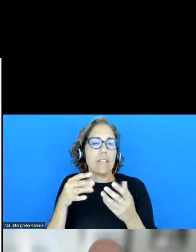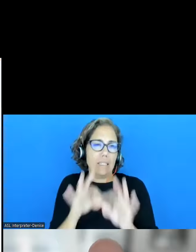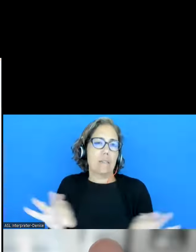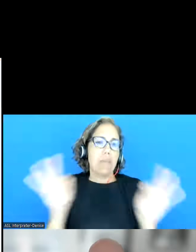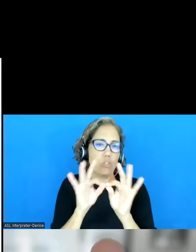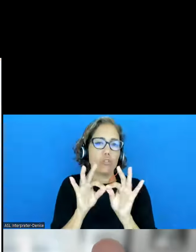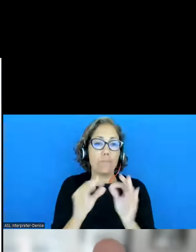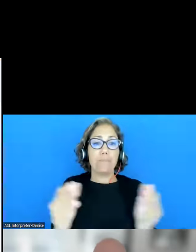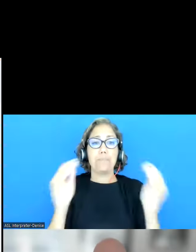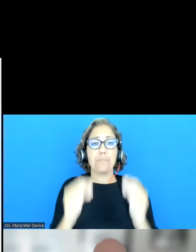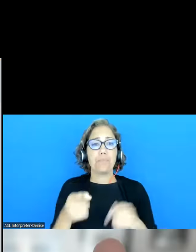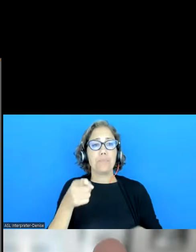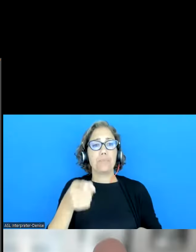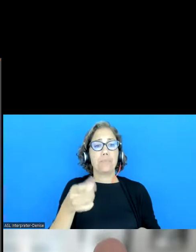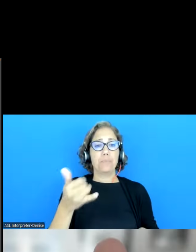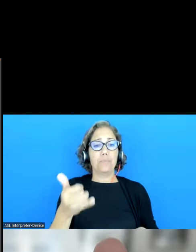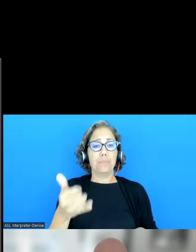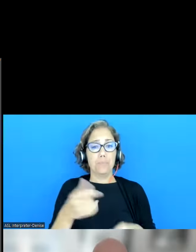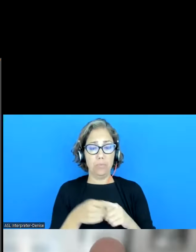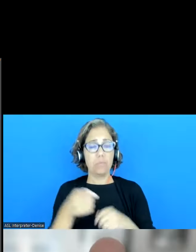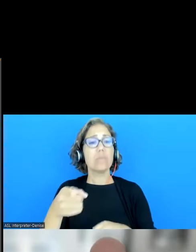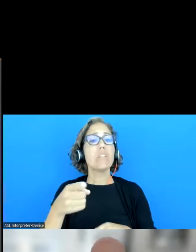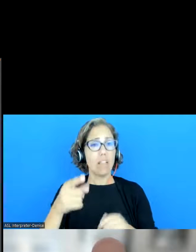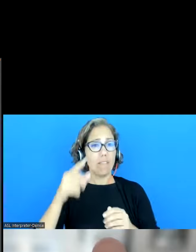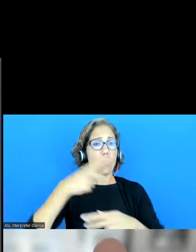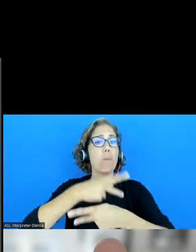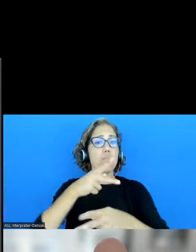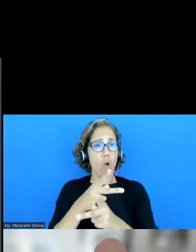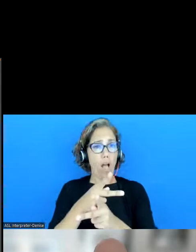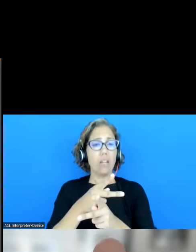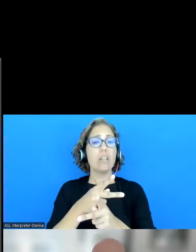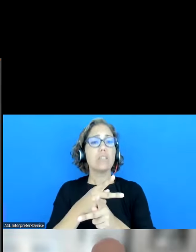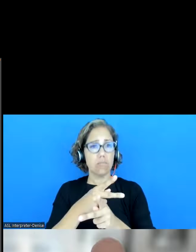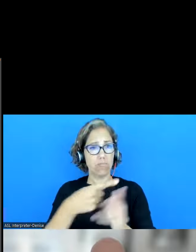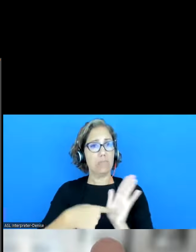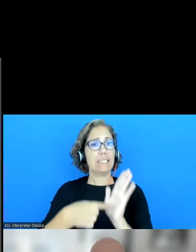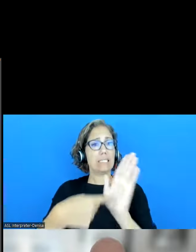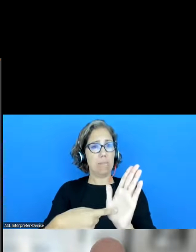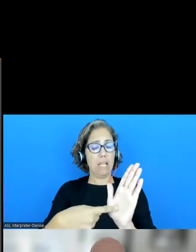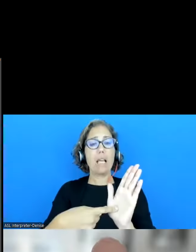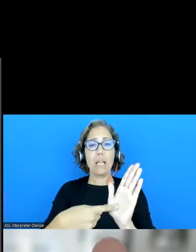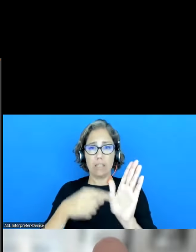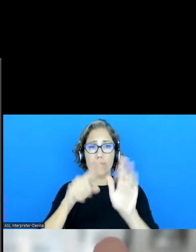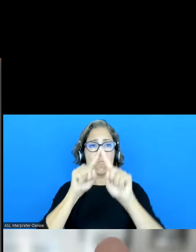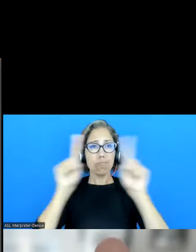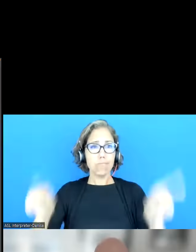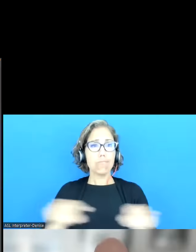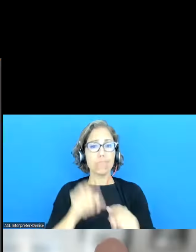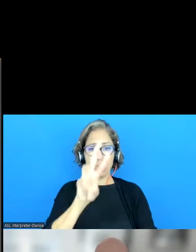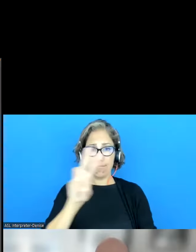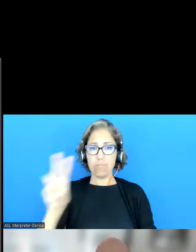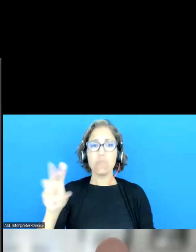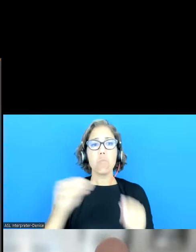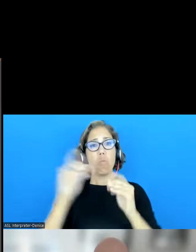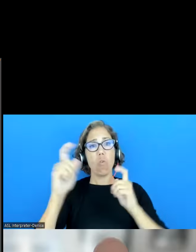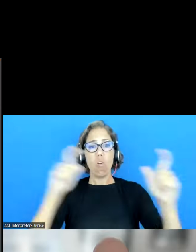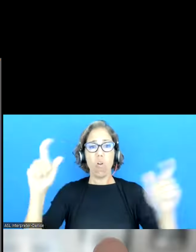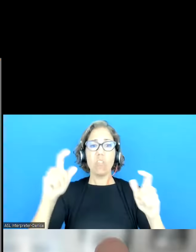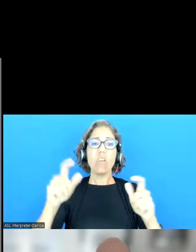Now, if you were to look at a product display page, we've got a larger image here of a